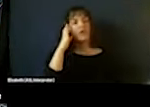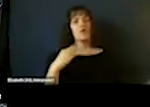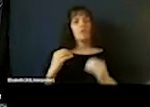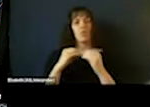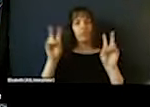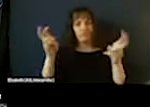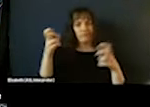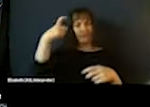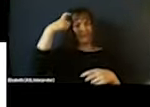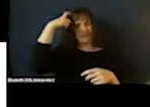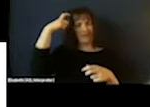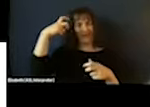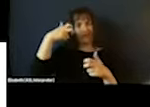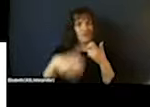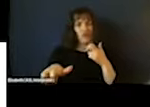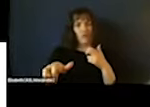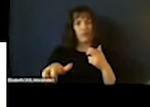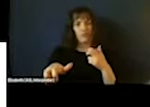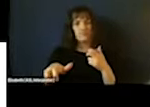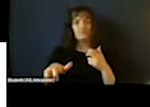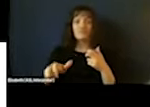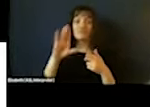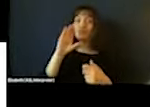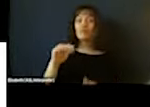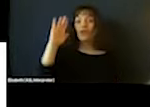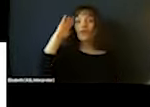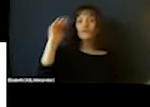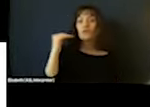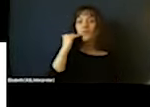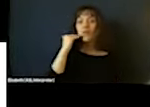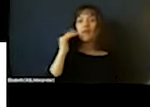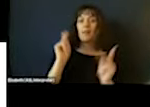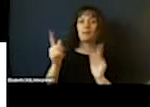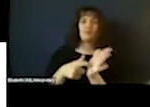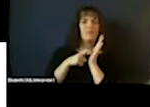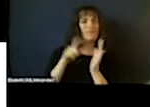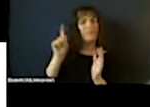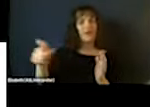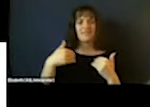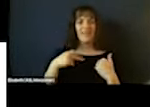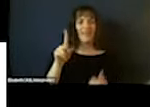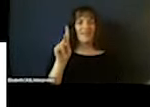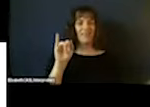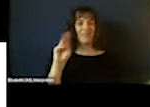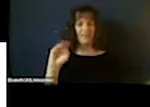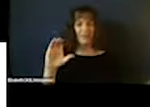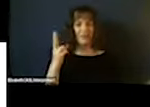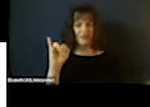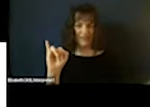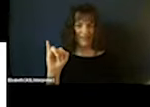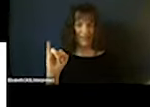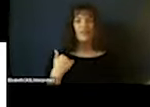others. Of course, Korean people cannot live without a kimchi. So we made a space kimchi. It was